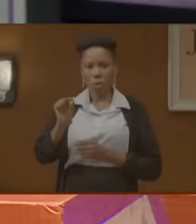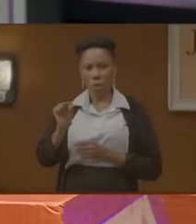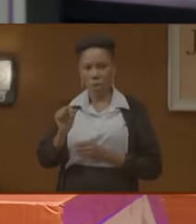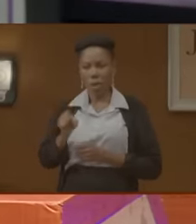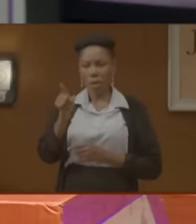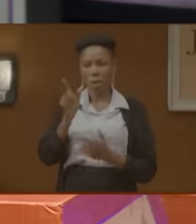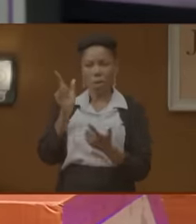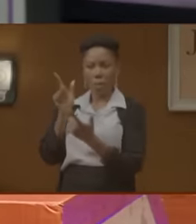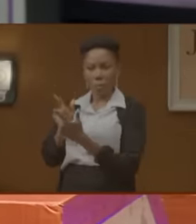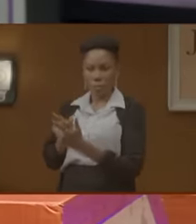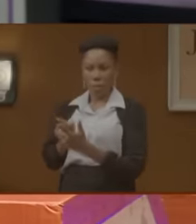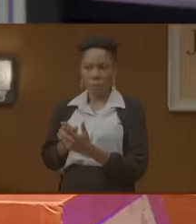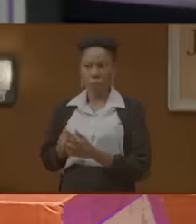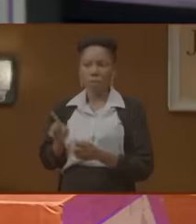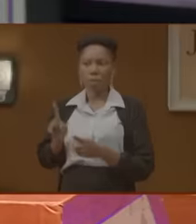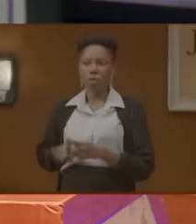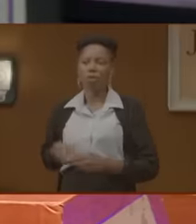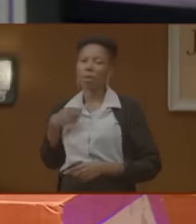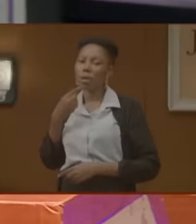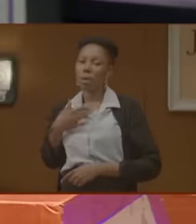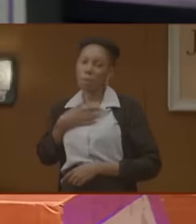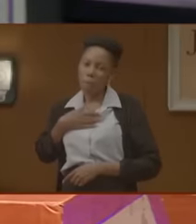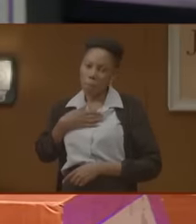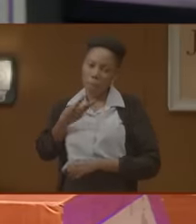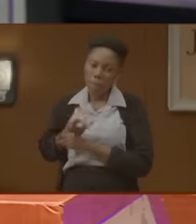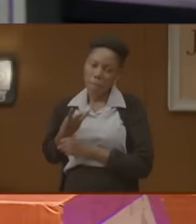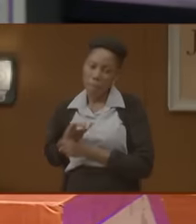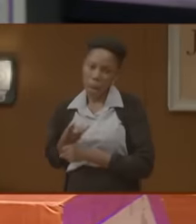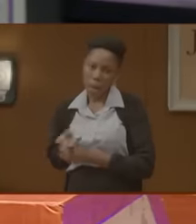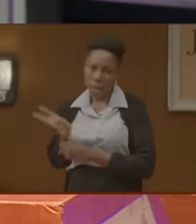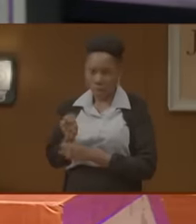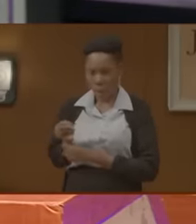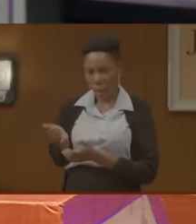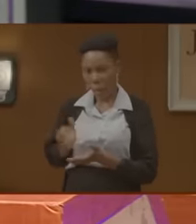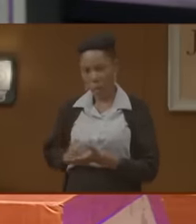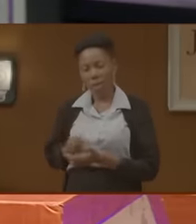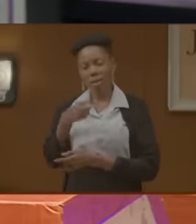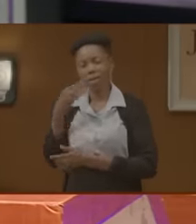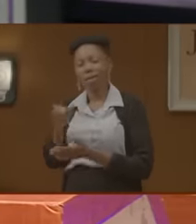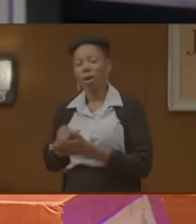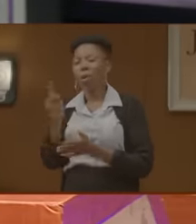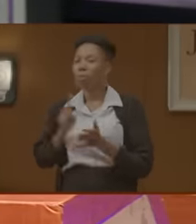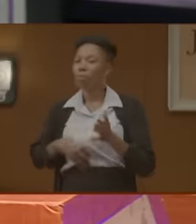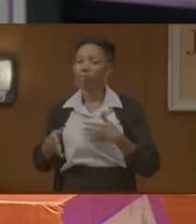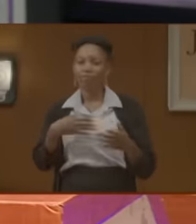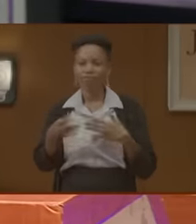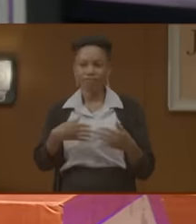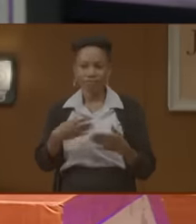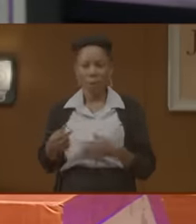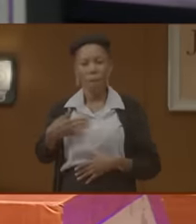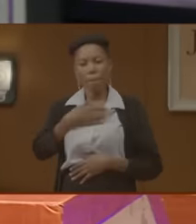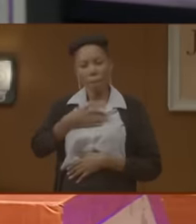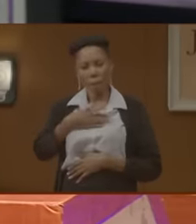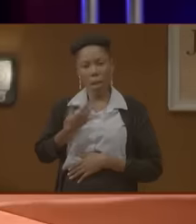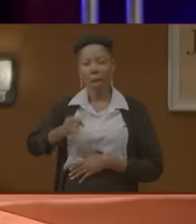him to still go and make peace with him. I went to him, I pleaded with him, I said, whatever that it is between us,